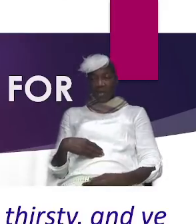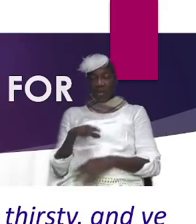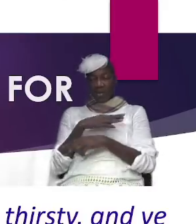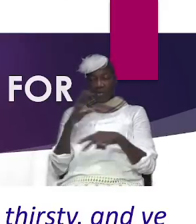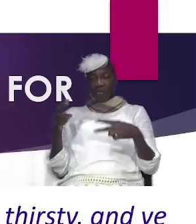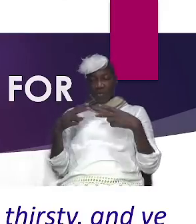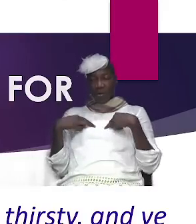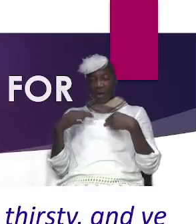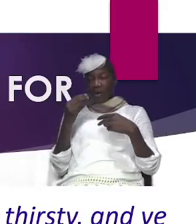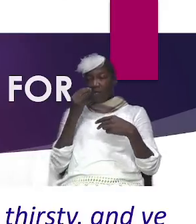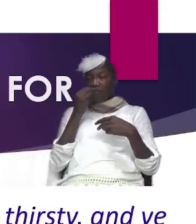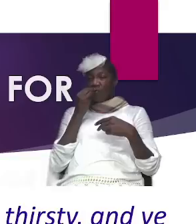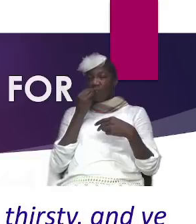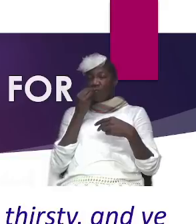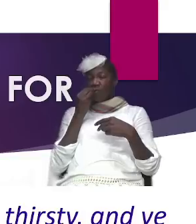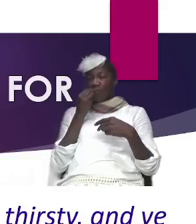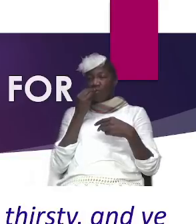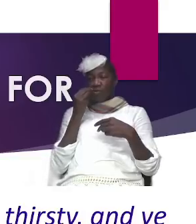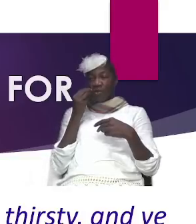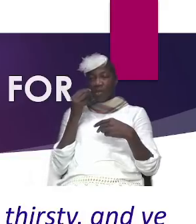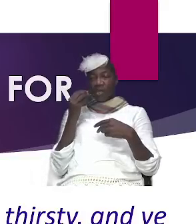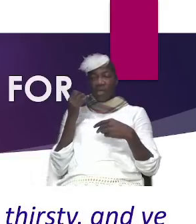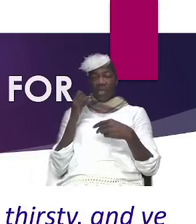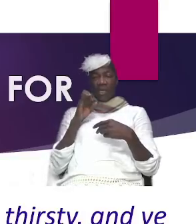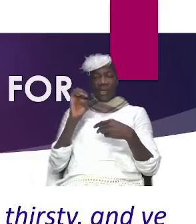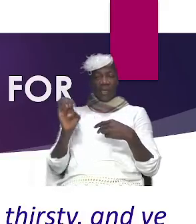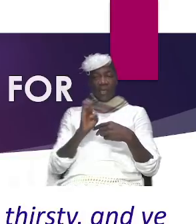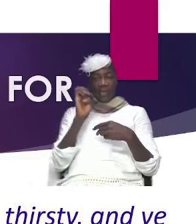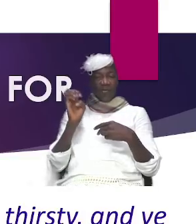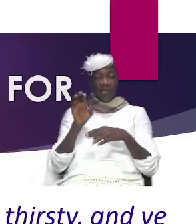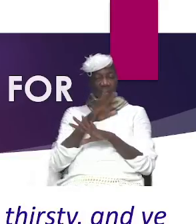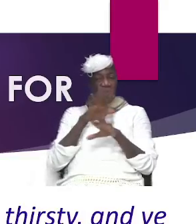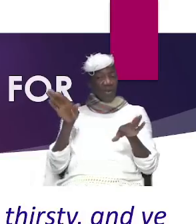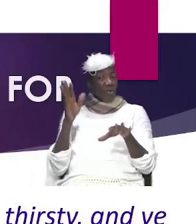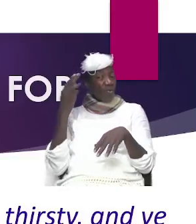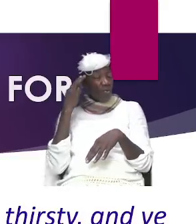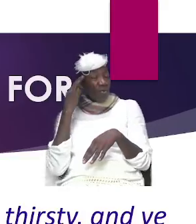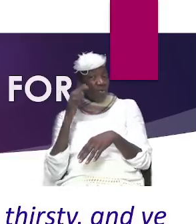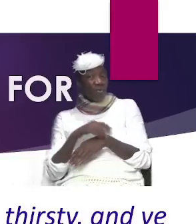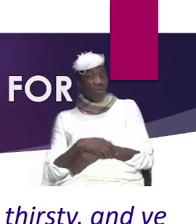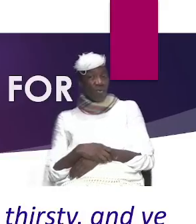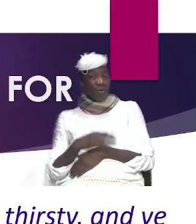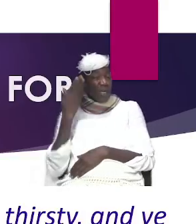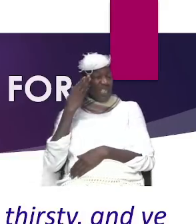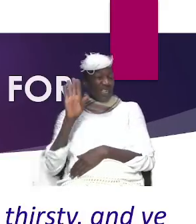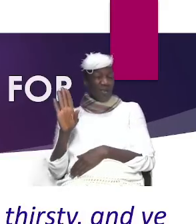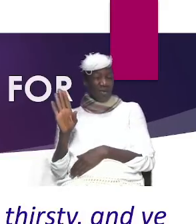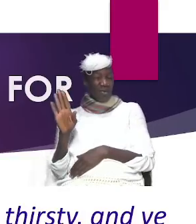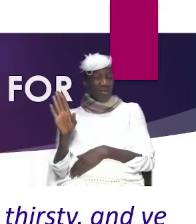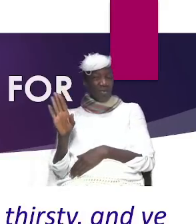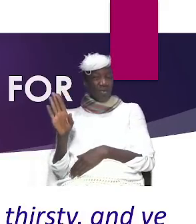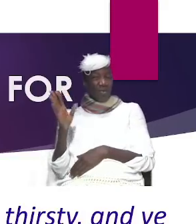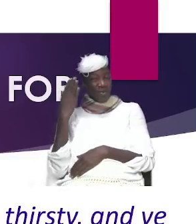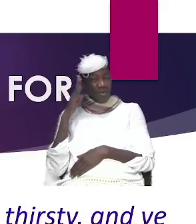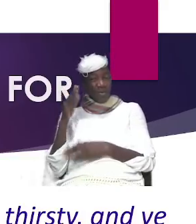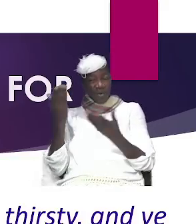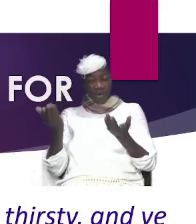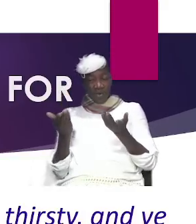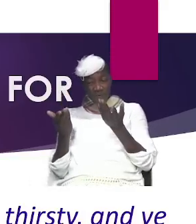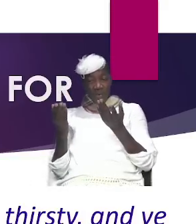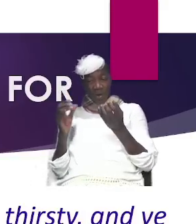even if you don't know, let me tell you how you and I can be involved. And it is something that we are looking to do, because we want not